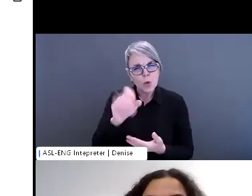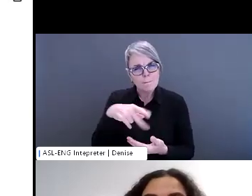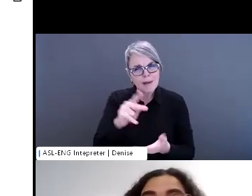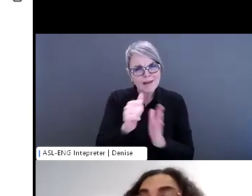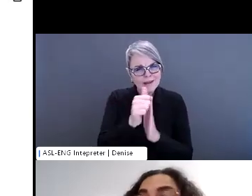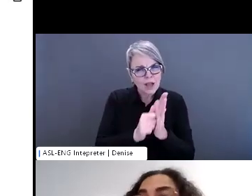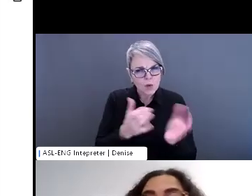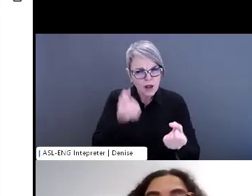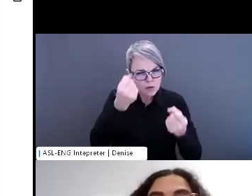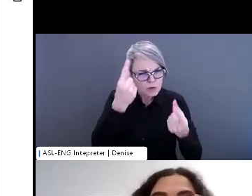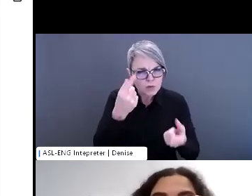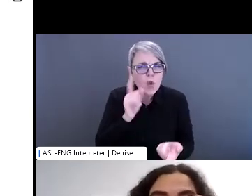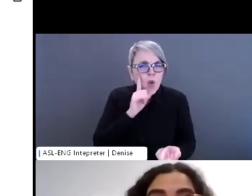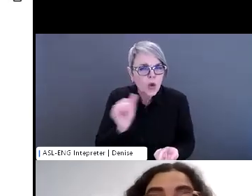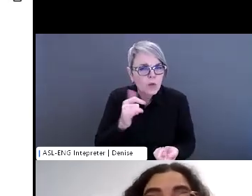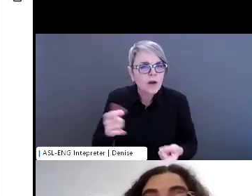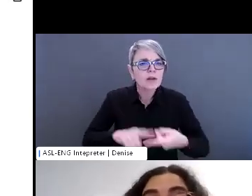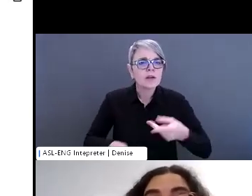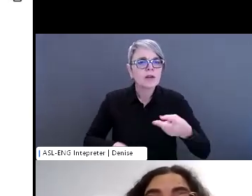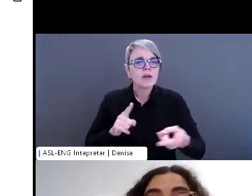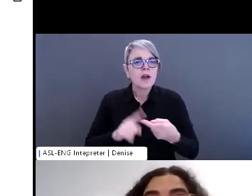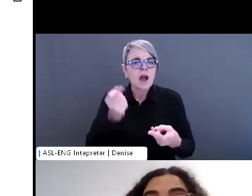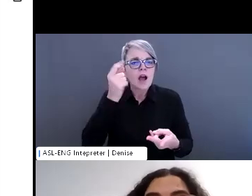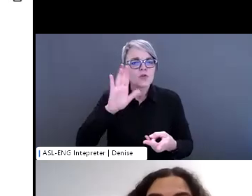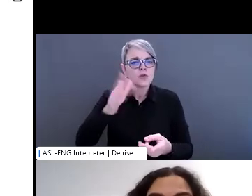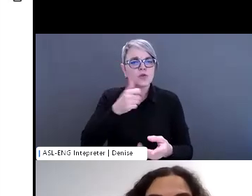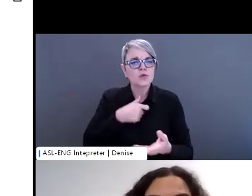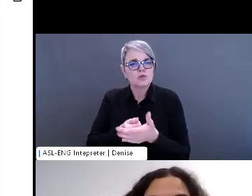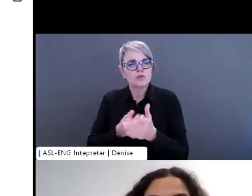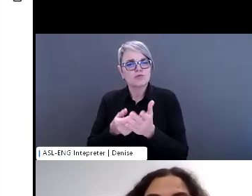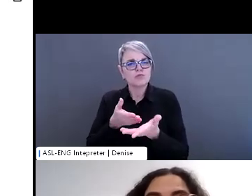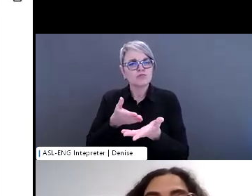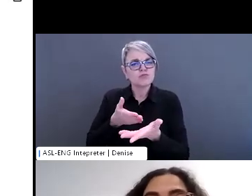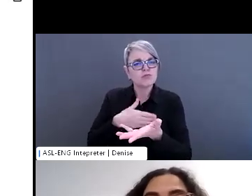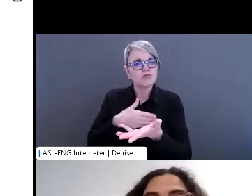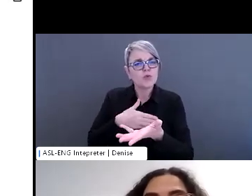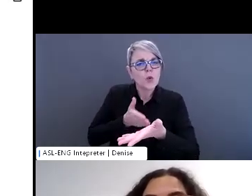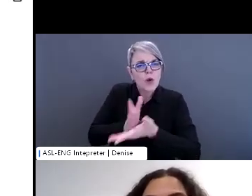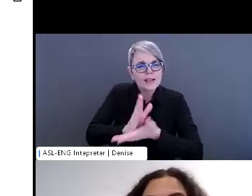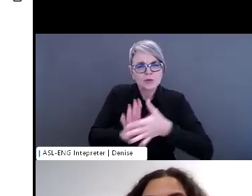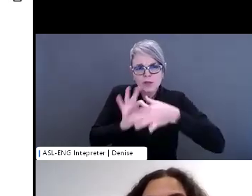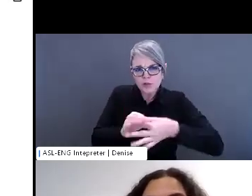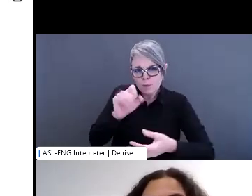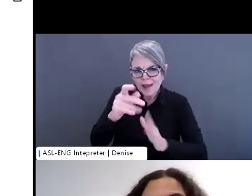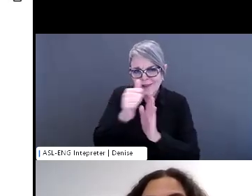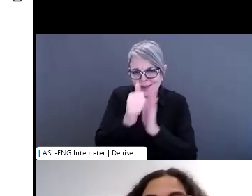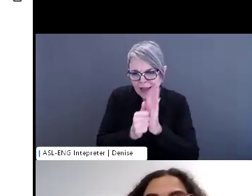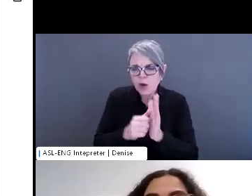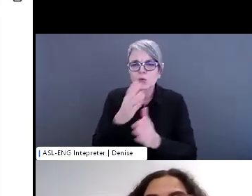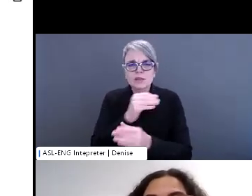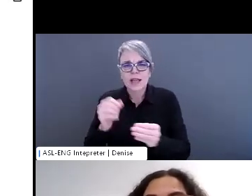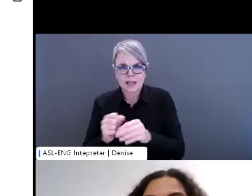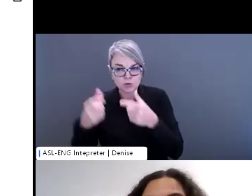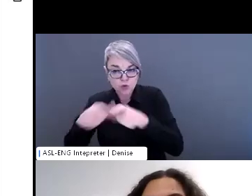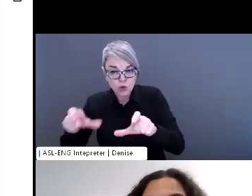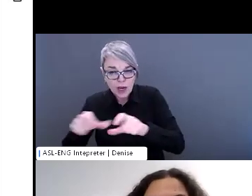checks, choosing which bank is right, which bank account is right for you, as well as how to keep yourself and your money safe